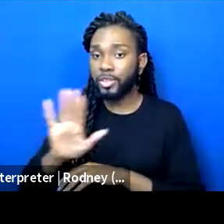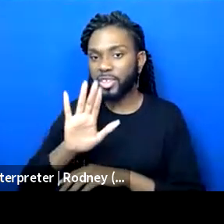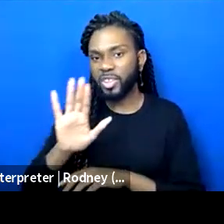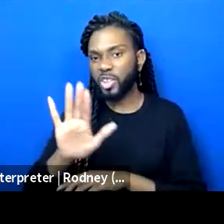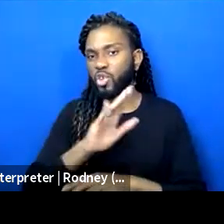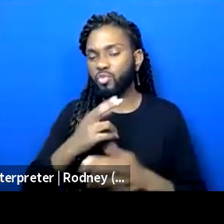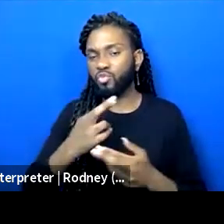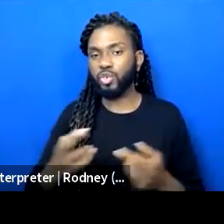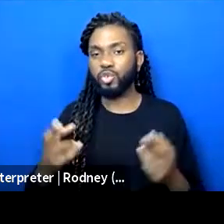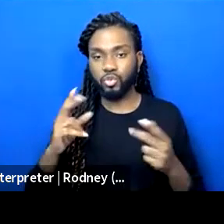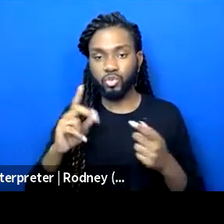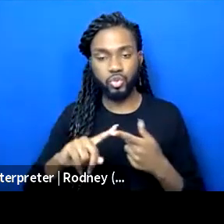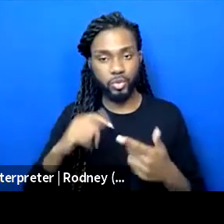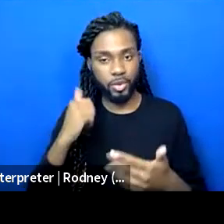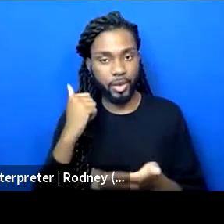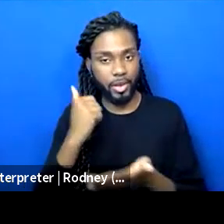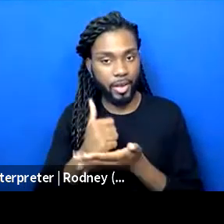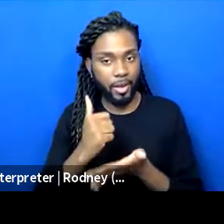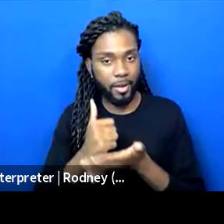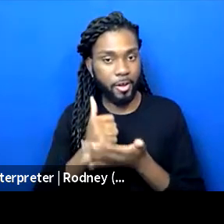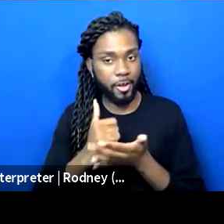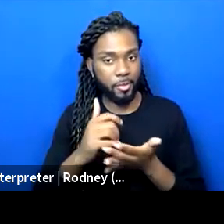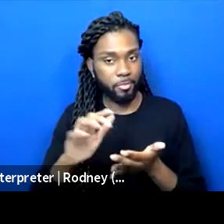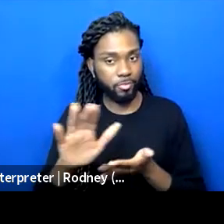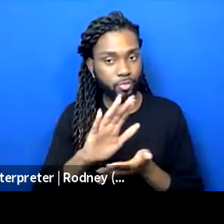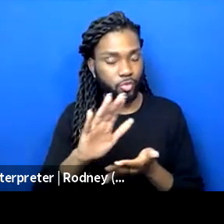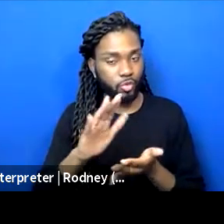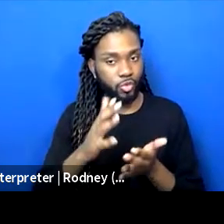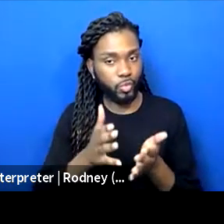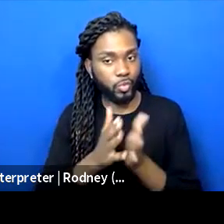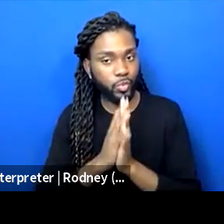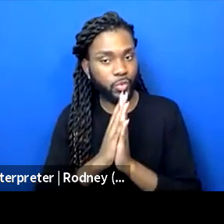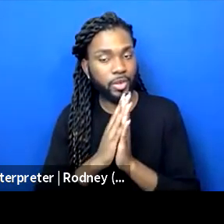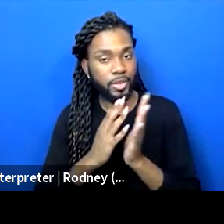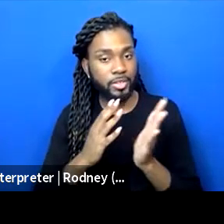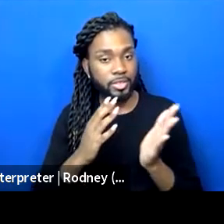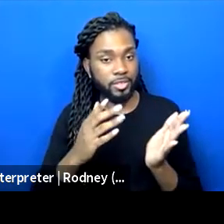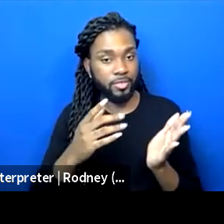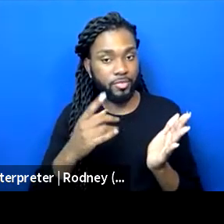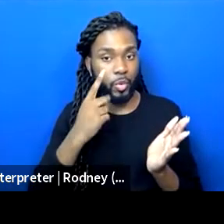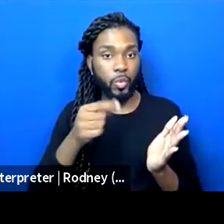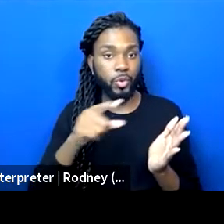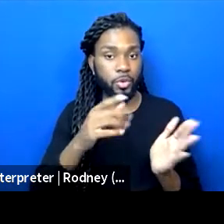to help the asks that these brilliant women are about to put out,